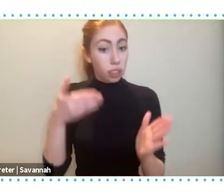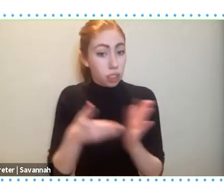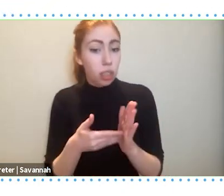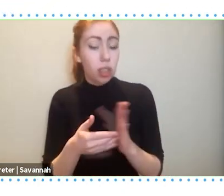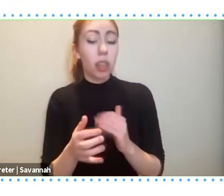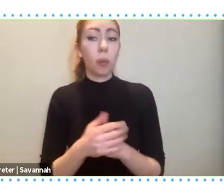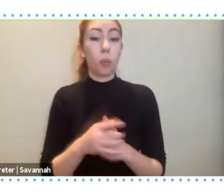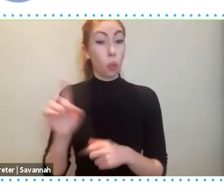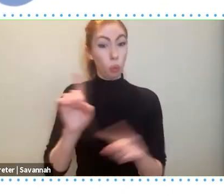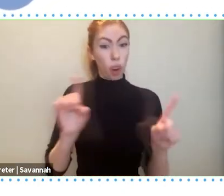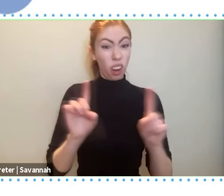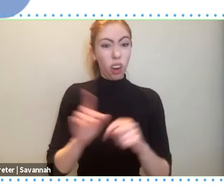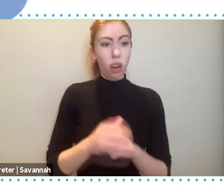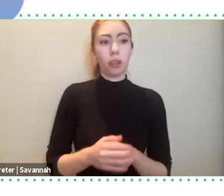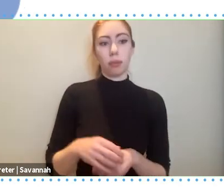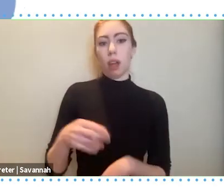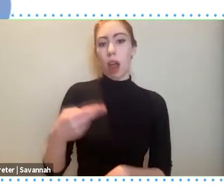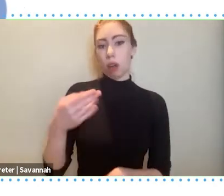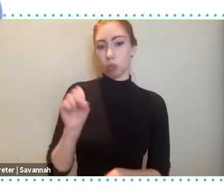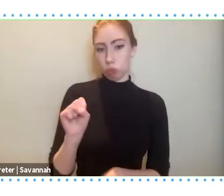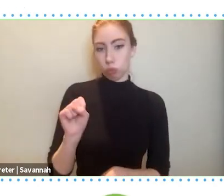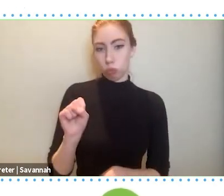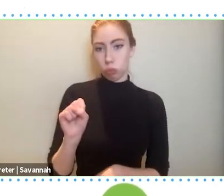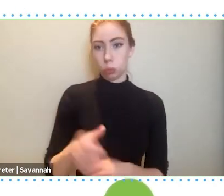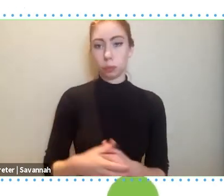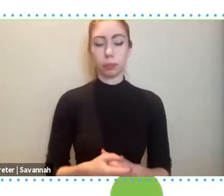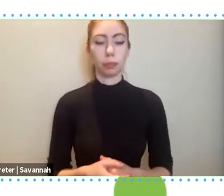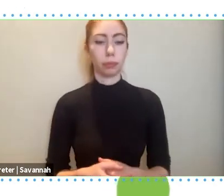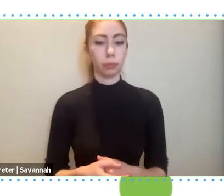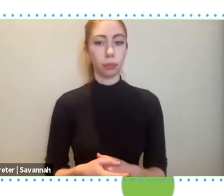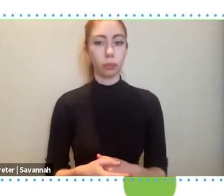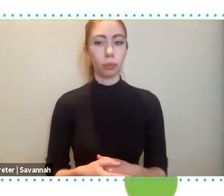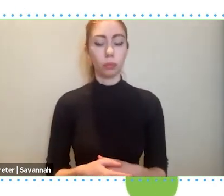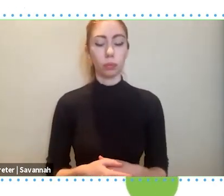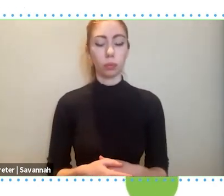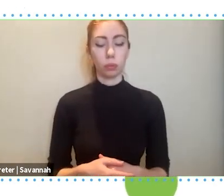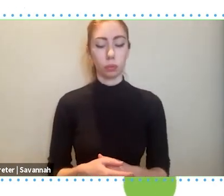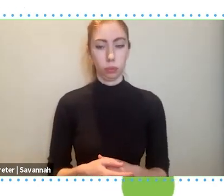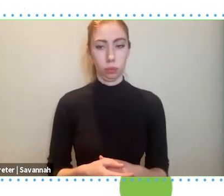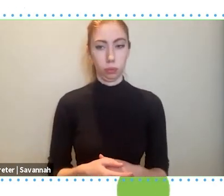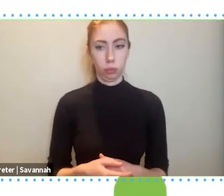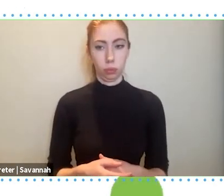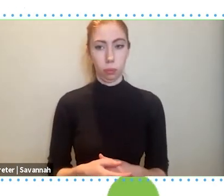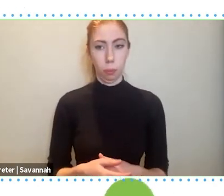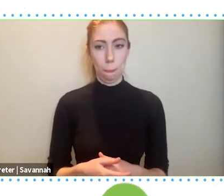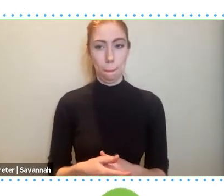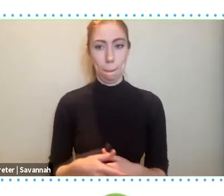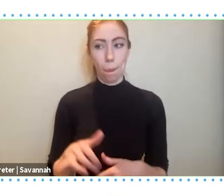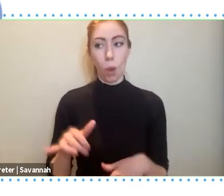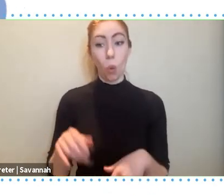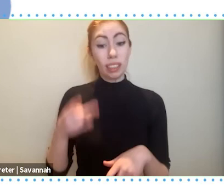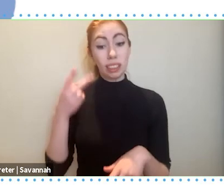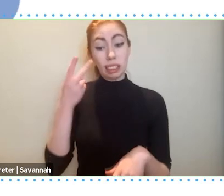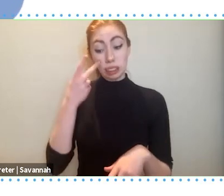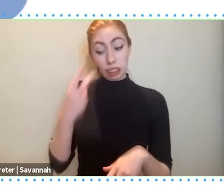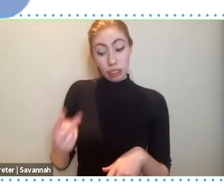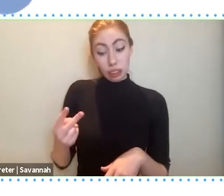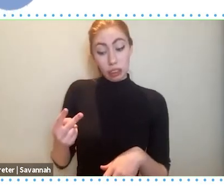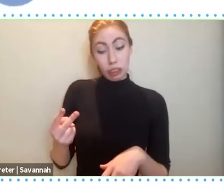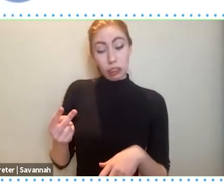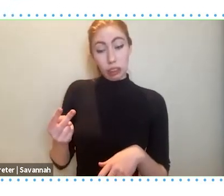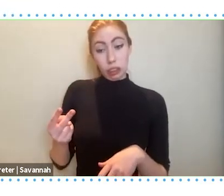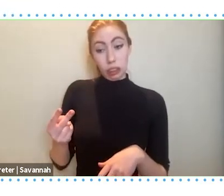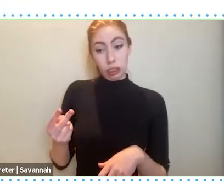current system, is how that system was historically built. And simply having diversity does not